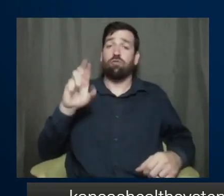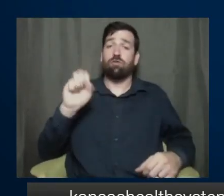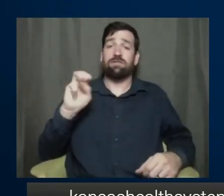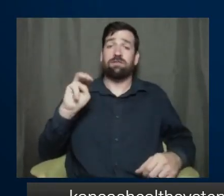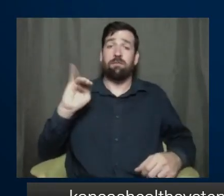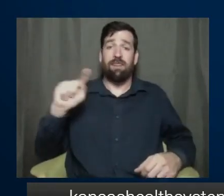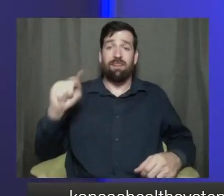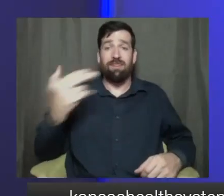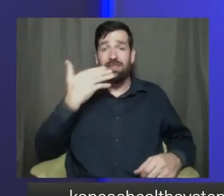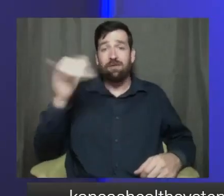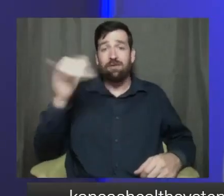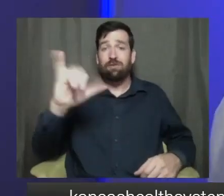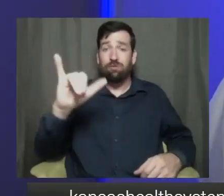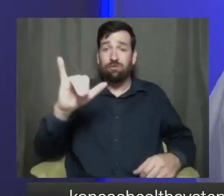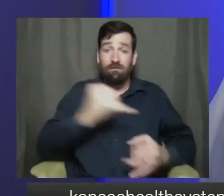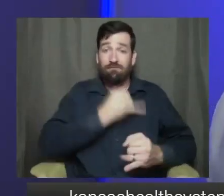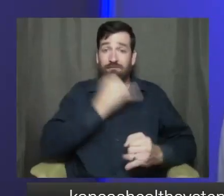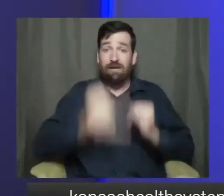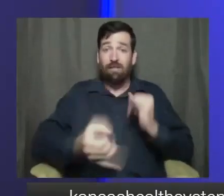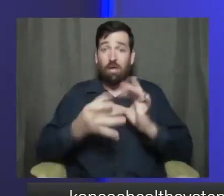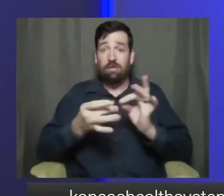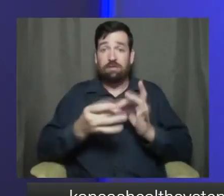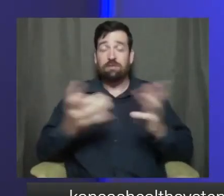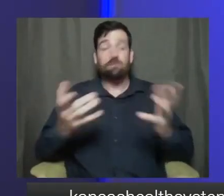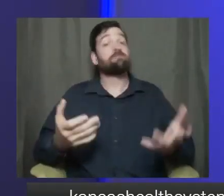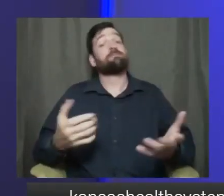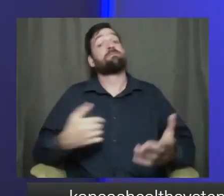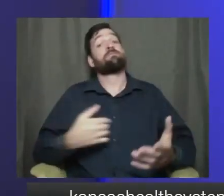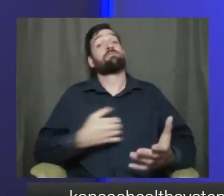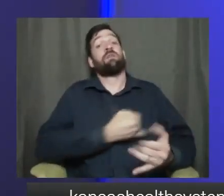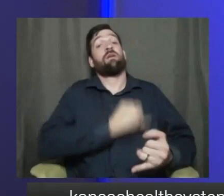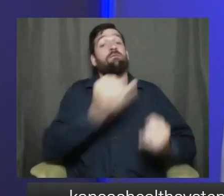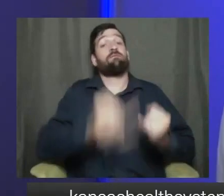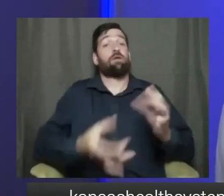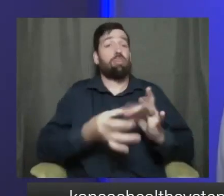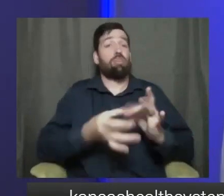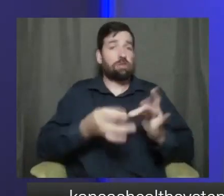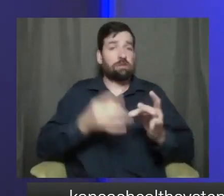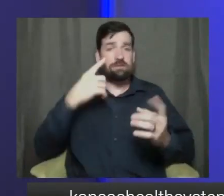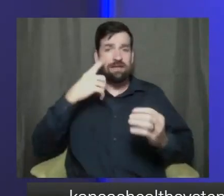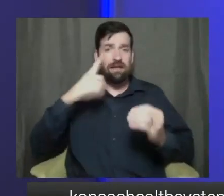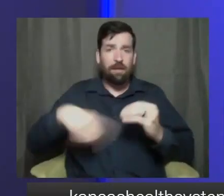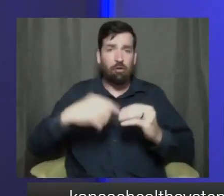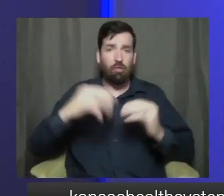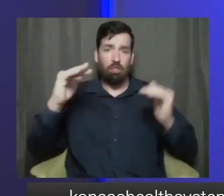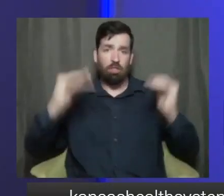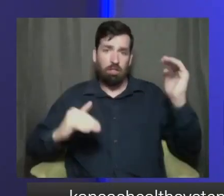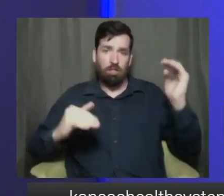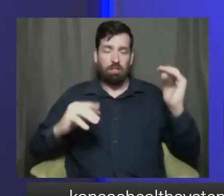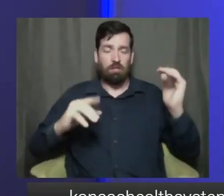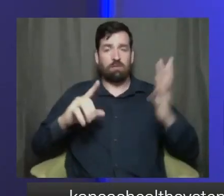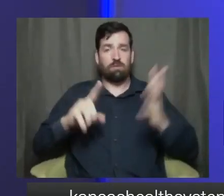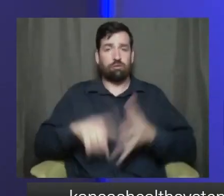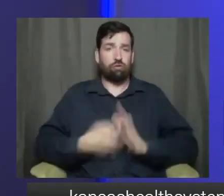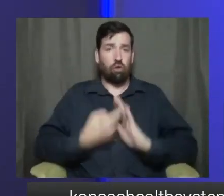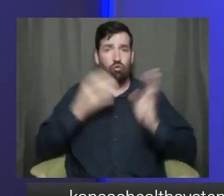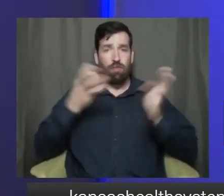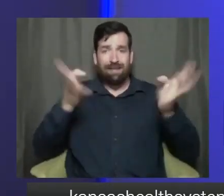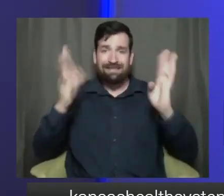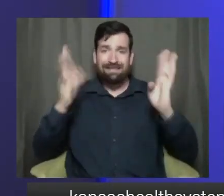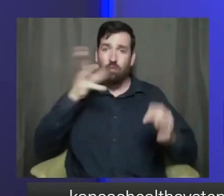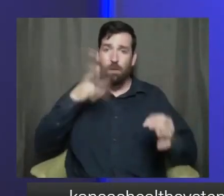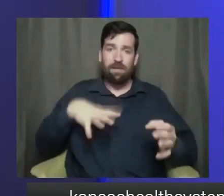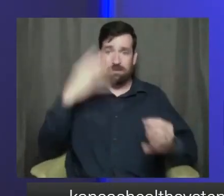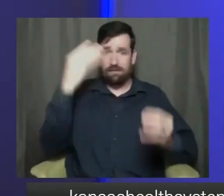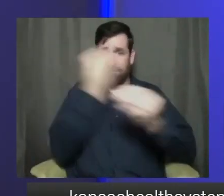our audience. I think my final thought would be, as we listen and think about the disparities that are out there, to start to listen to women, to let them know that they're a part of